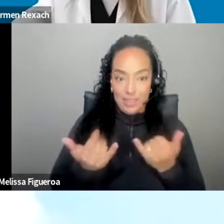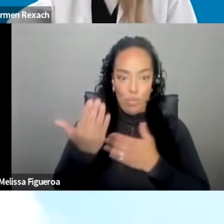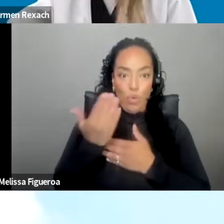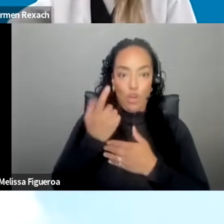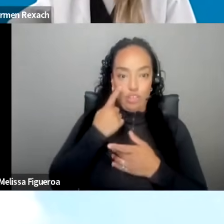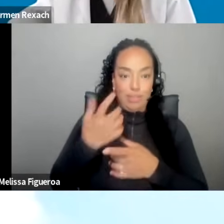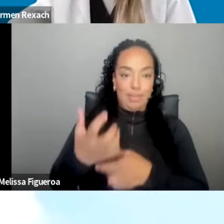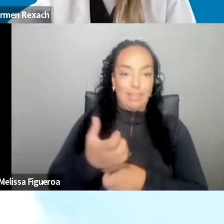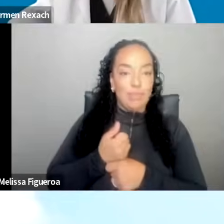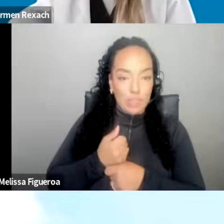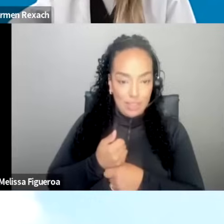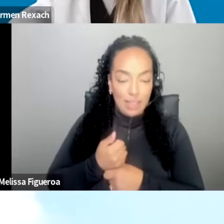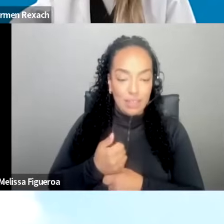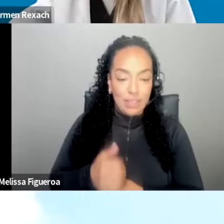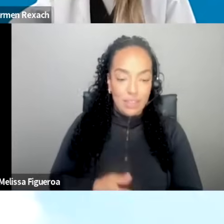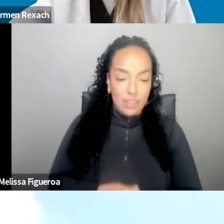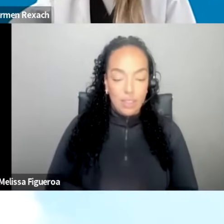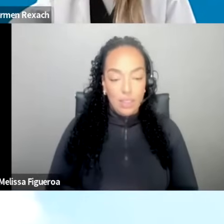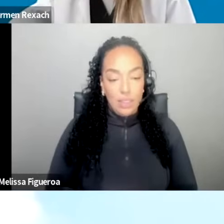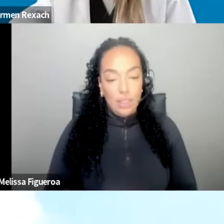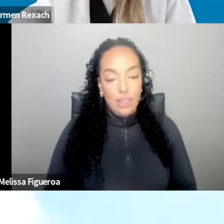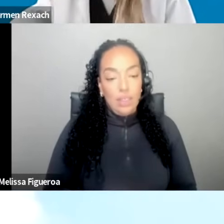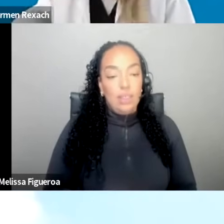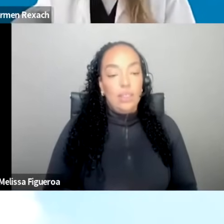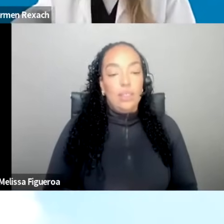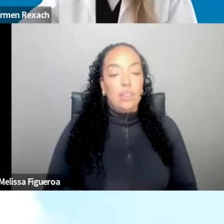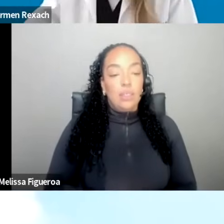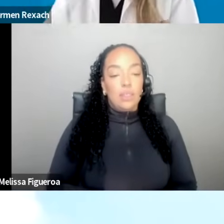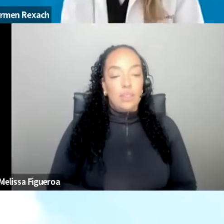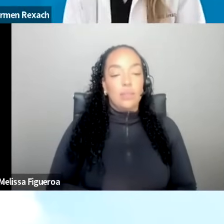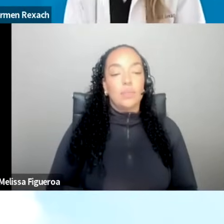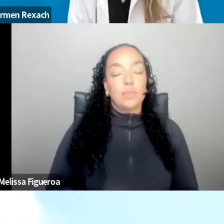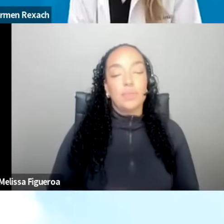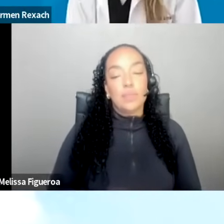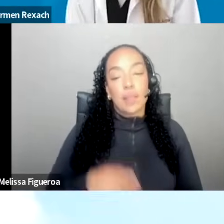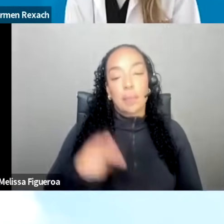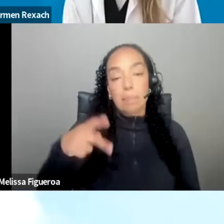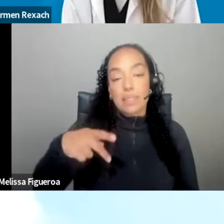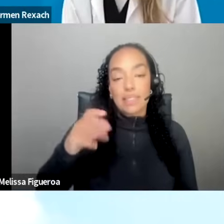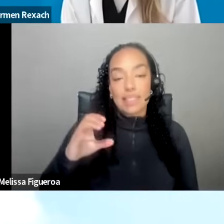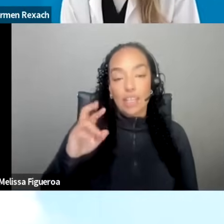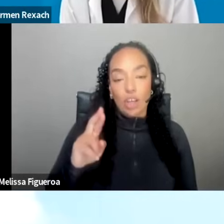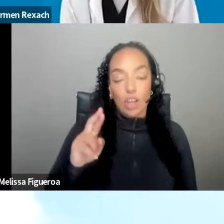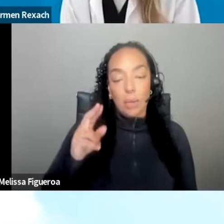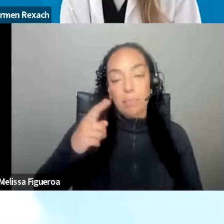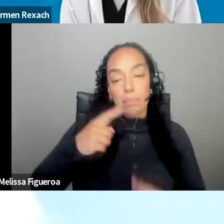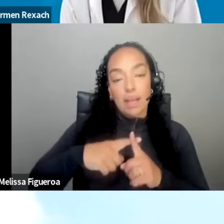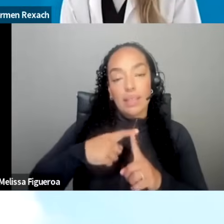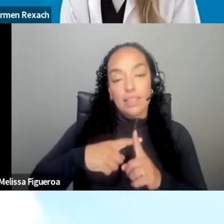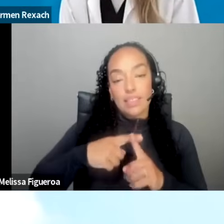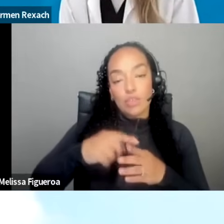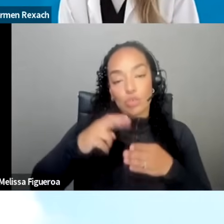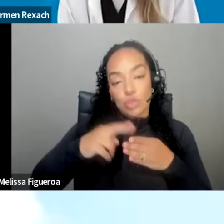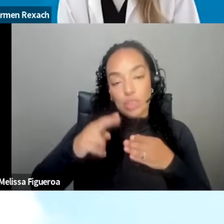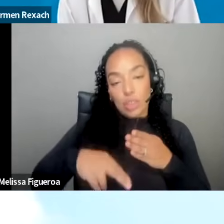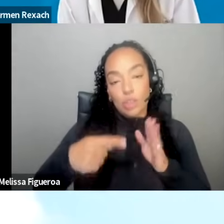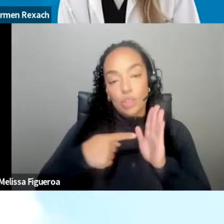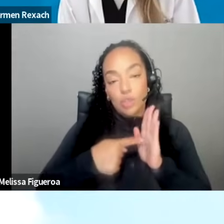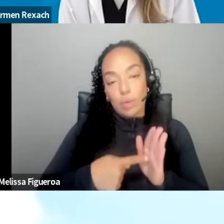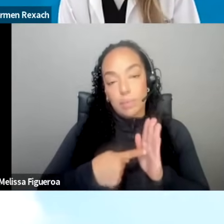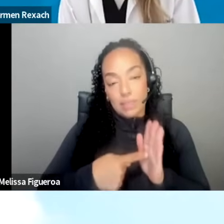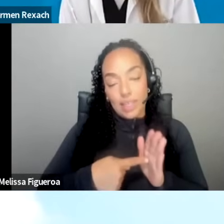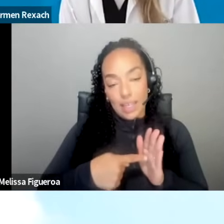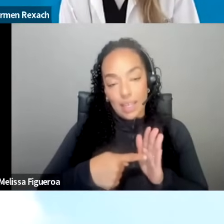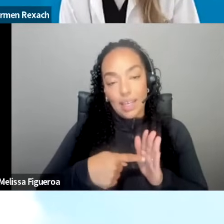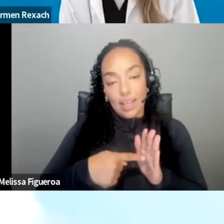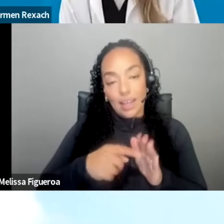fact. And I just want to remind that the PCR positive results representing viral fragments would